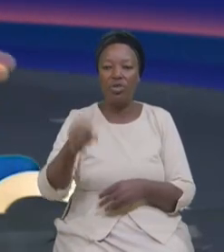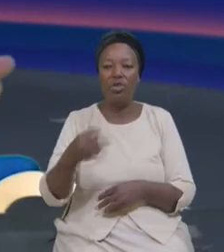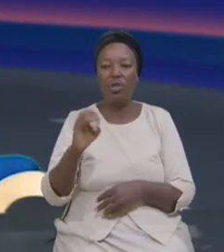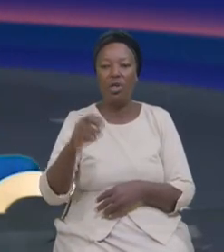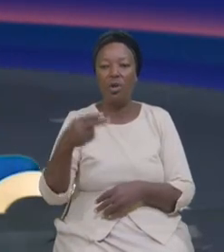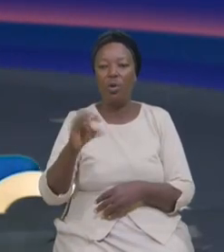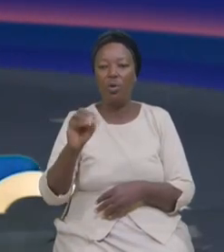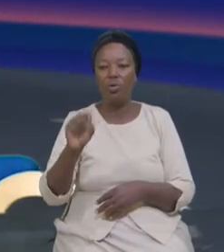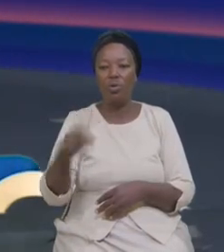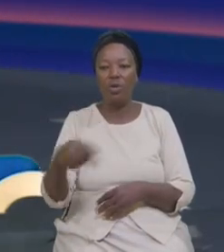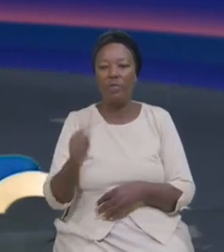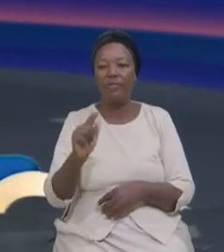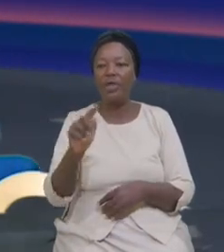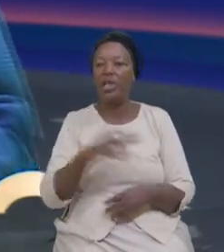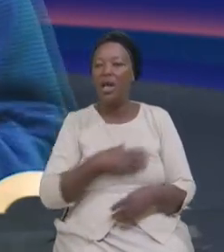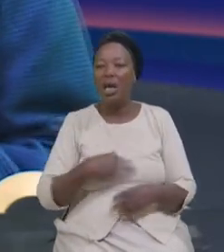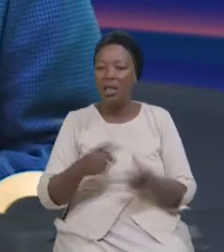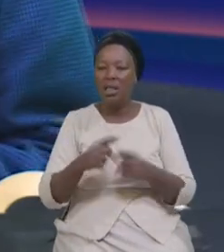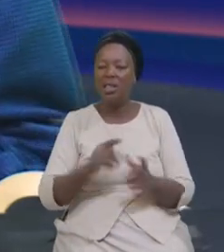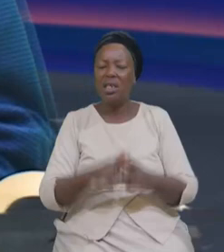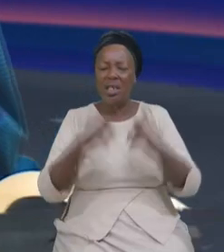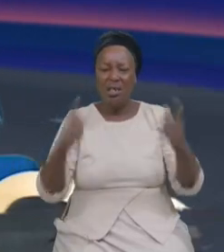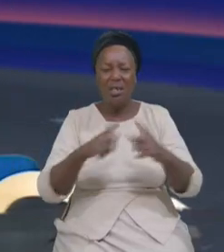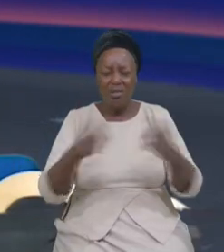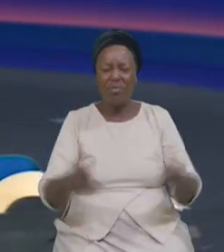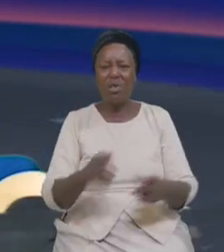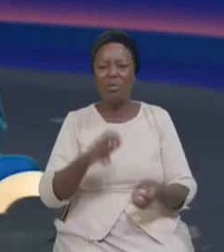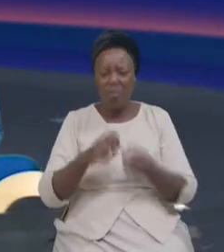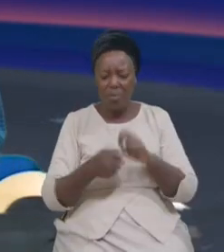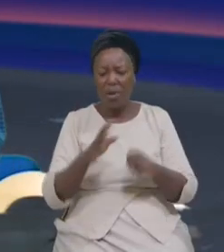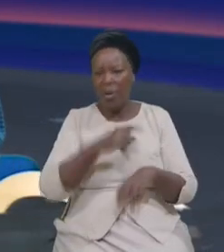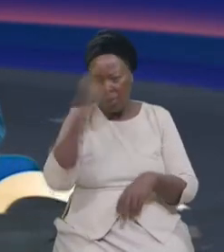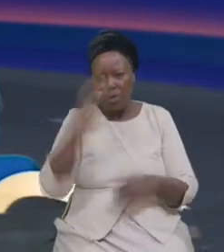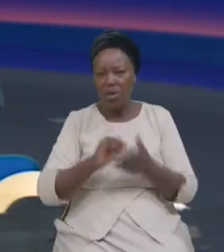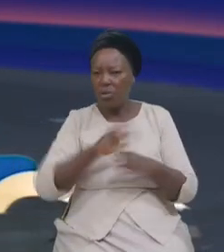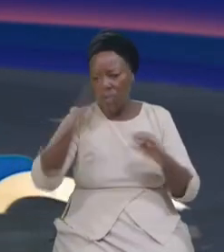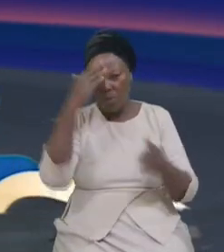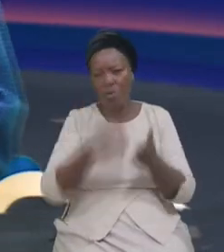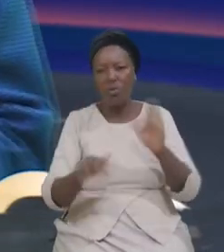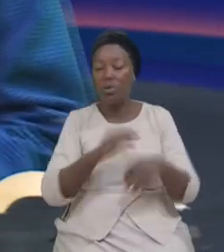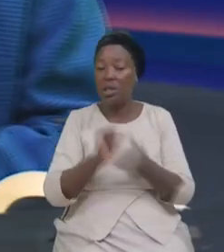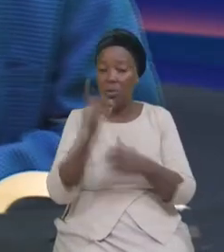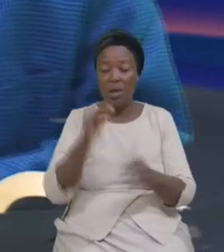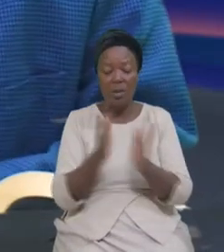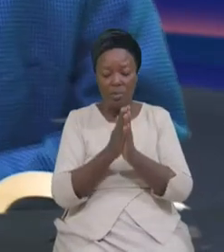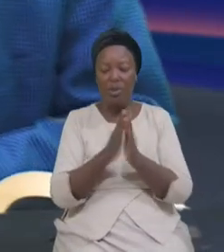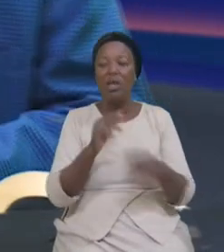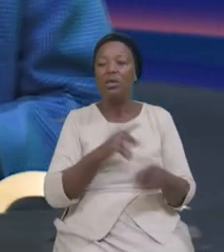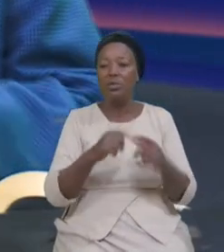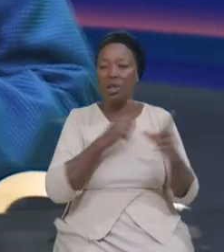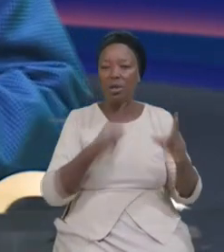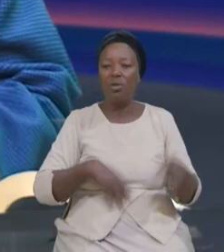was a great problem, and because they didn't know what to do, that's why they called upon the Lord. Open your Bible with